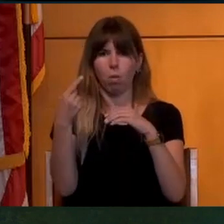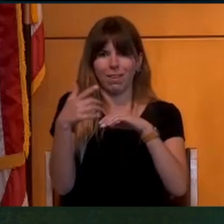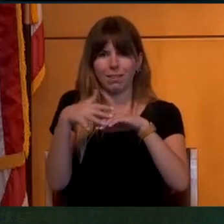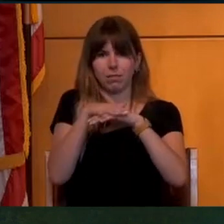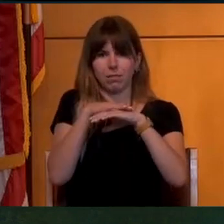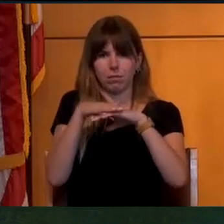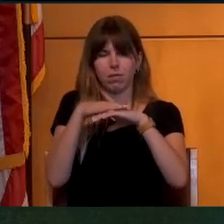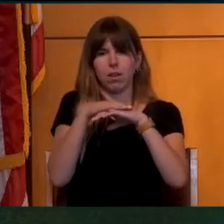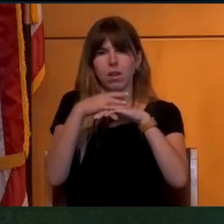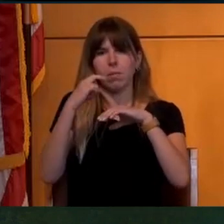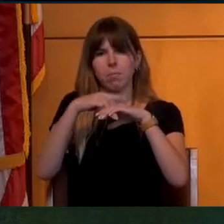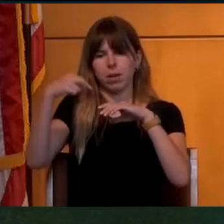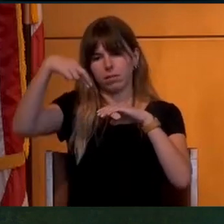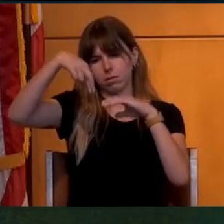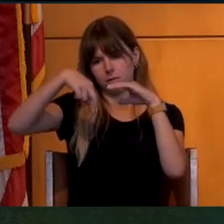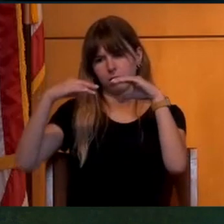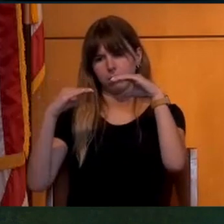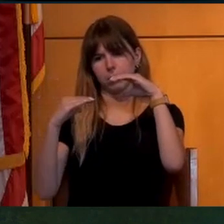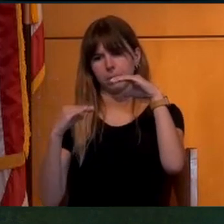drill can see.